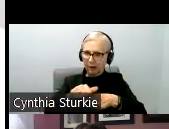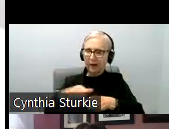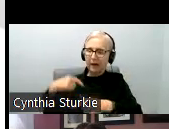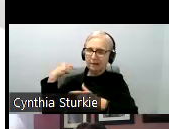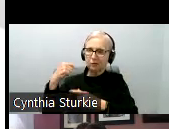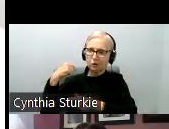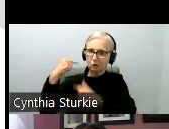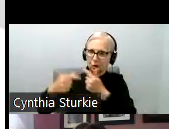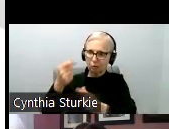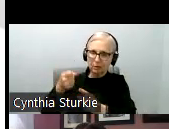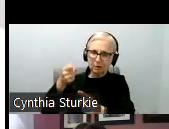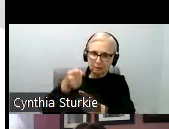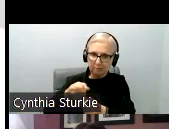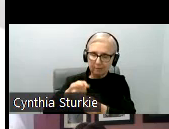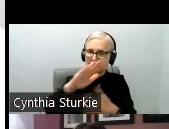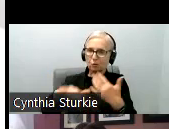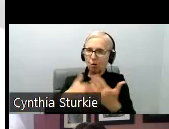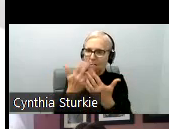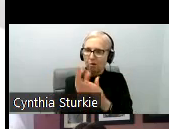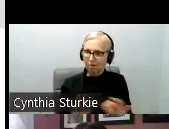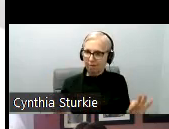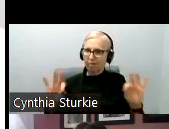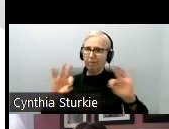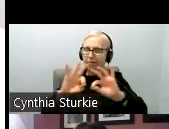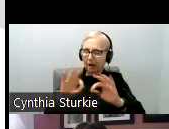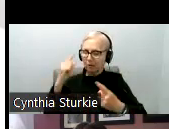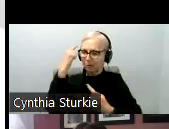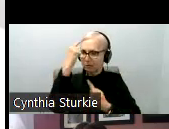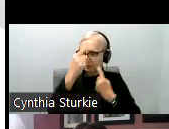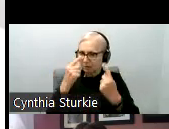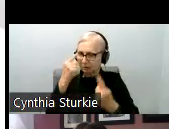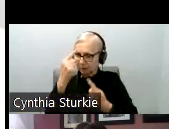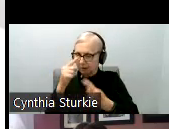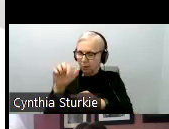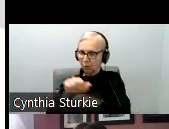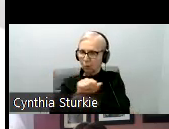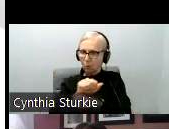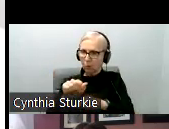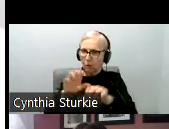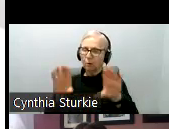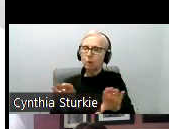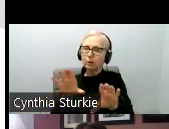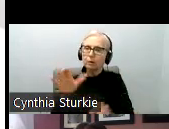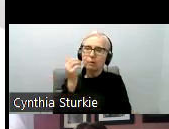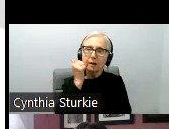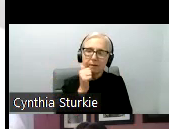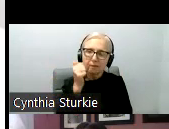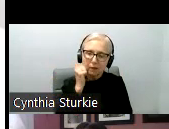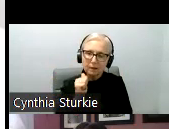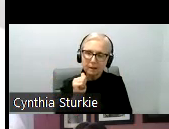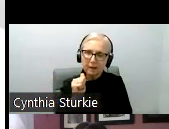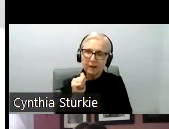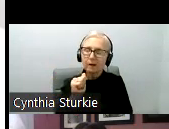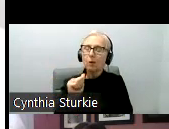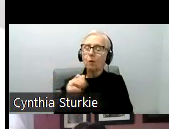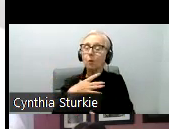impact. These are all values that we take into consideration in the work we do every day, and we like to